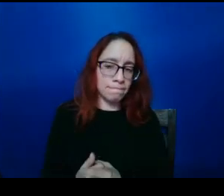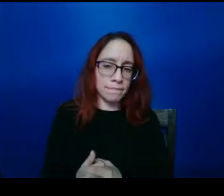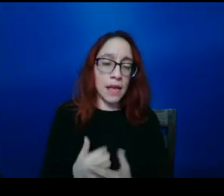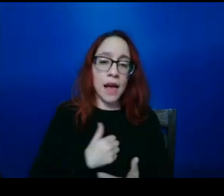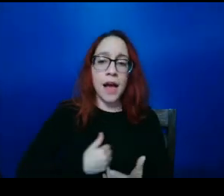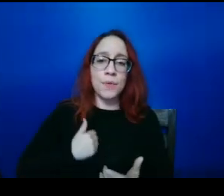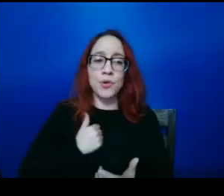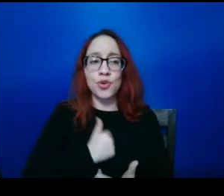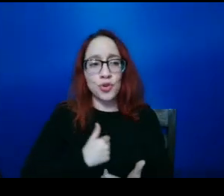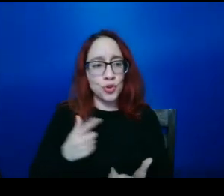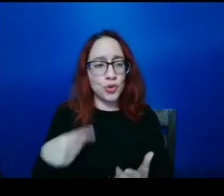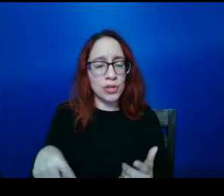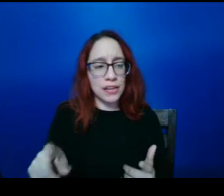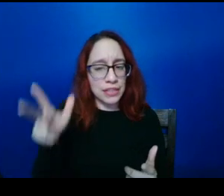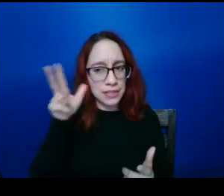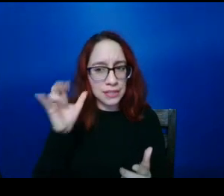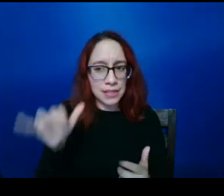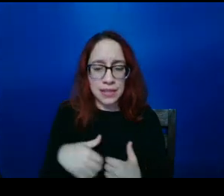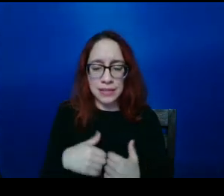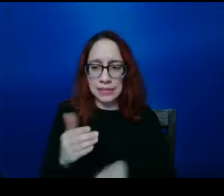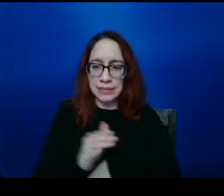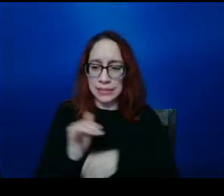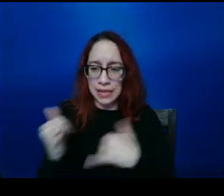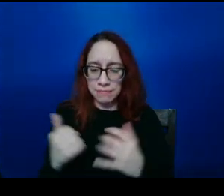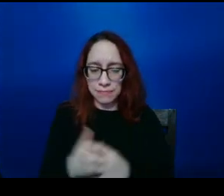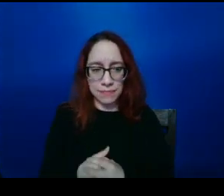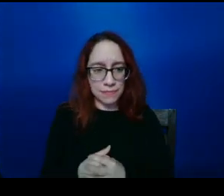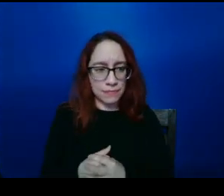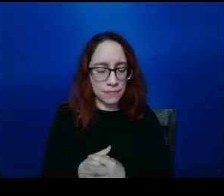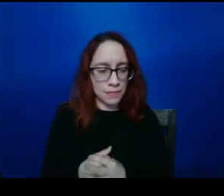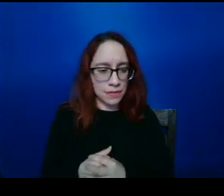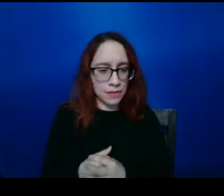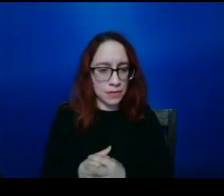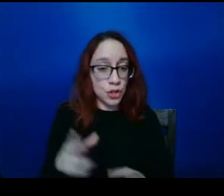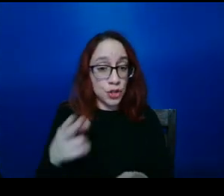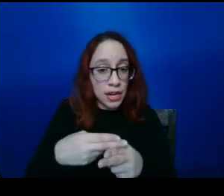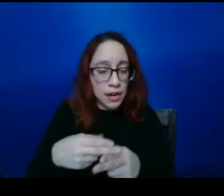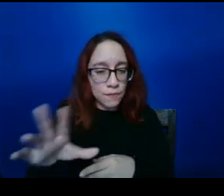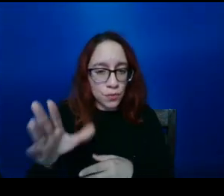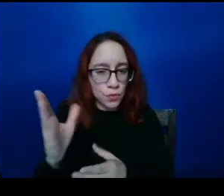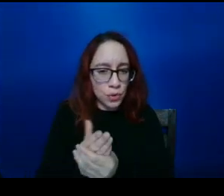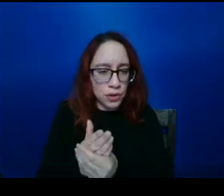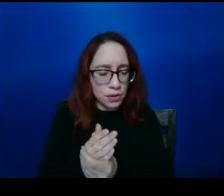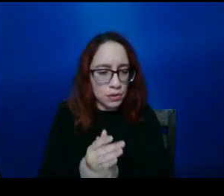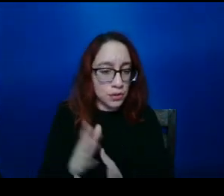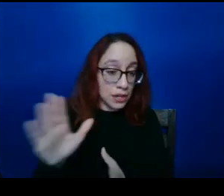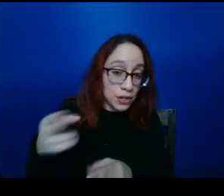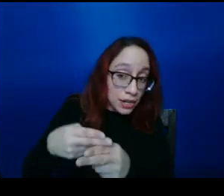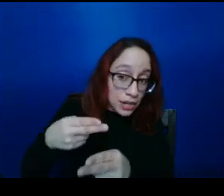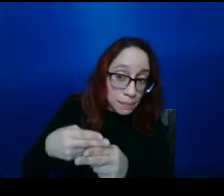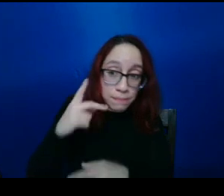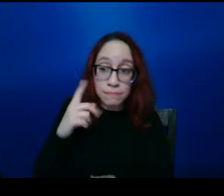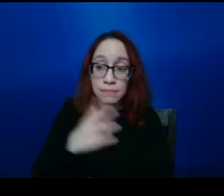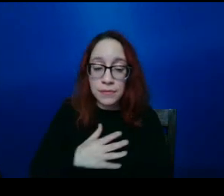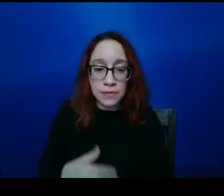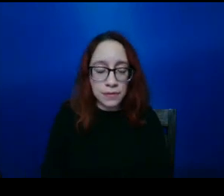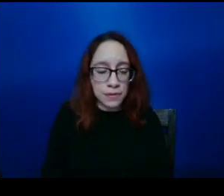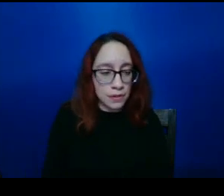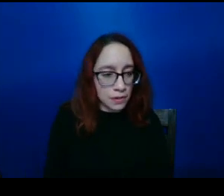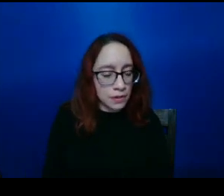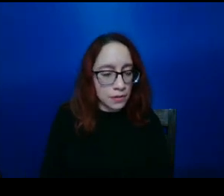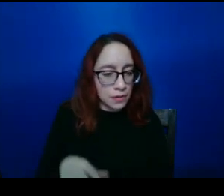sorry that you had to listen to this tonight. Please state your name for the record. Can you please state your name for the record? David,